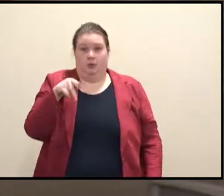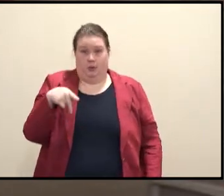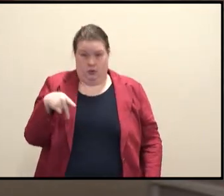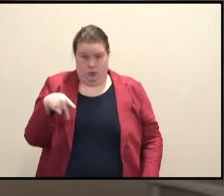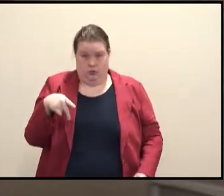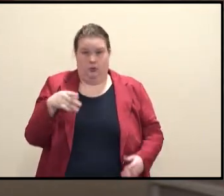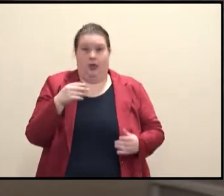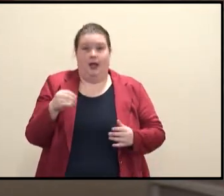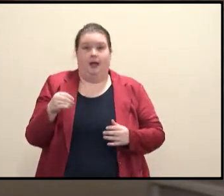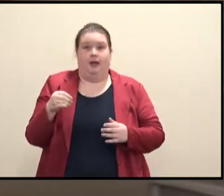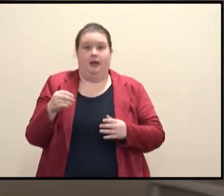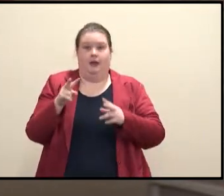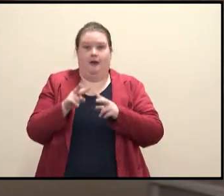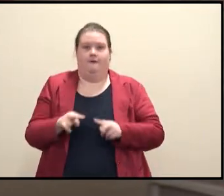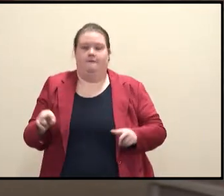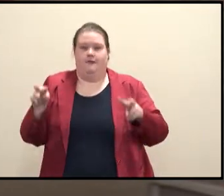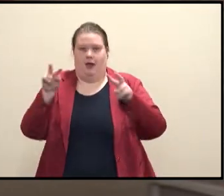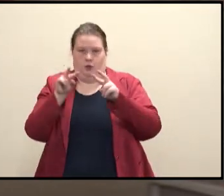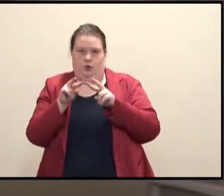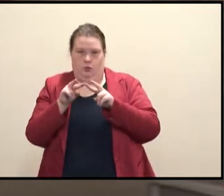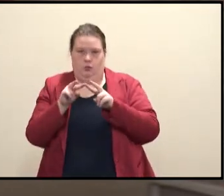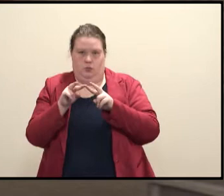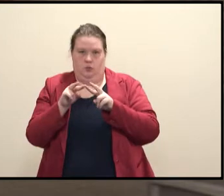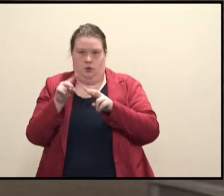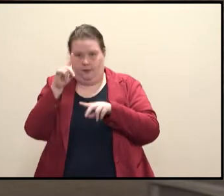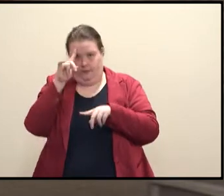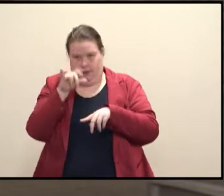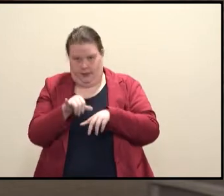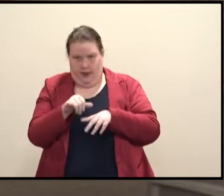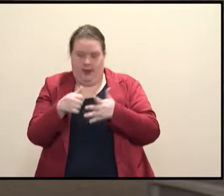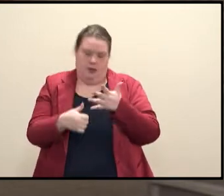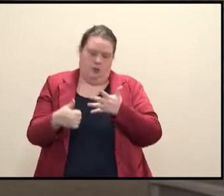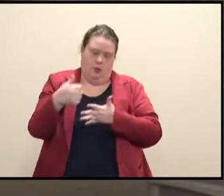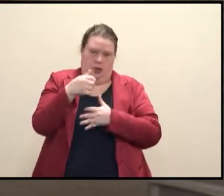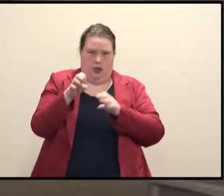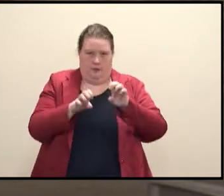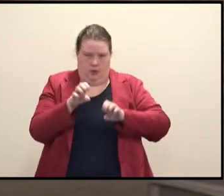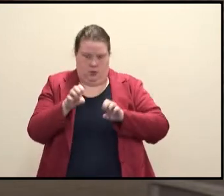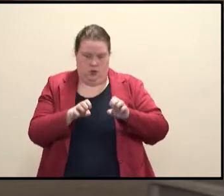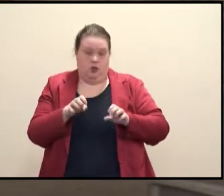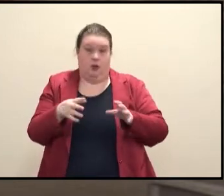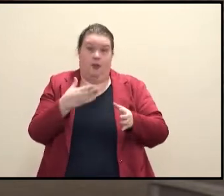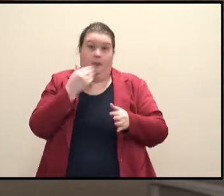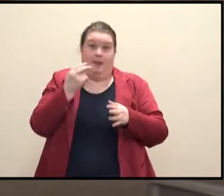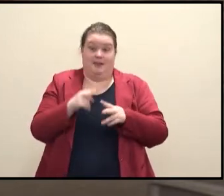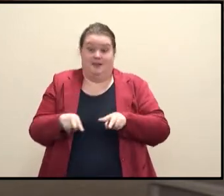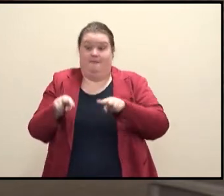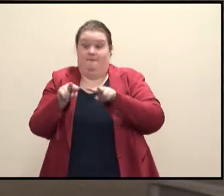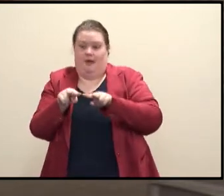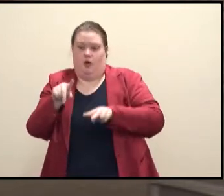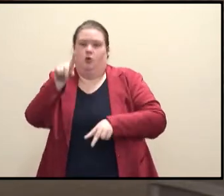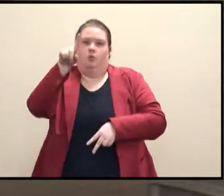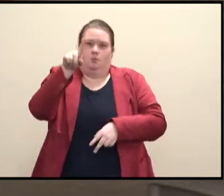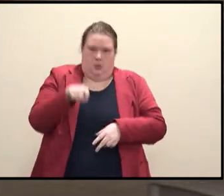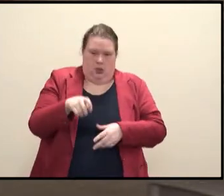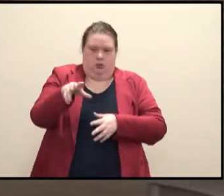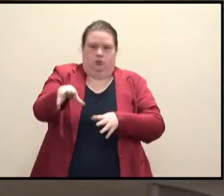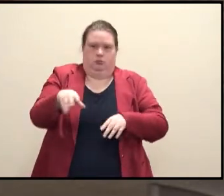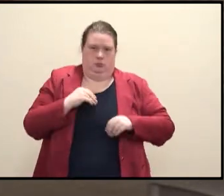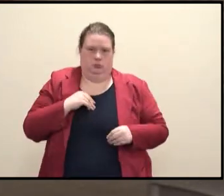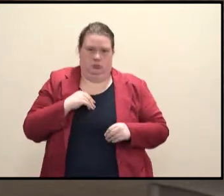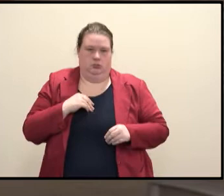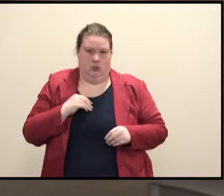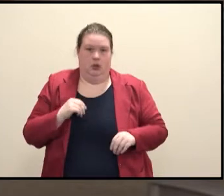for those criteria in the request for proposal and its ranking evaluation. In order to make sure that all